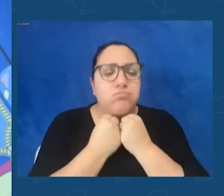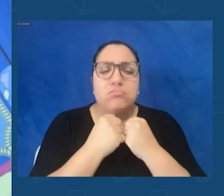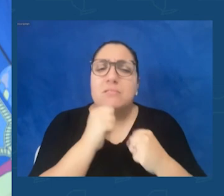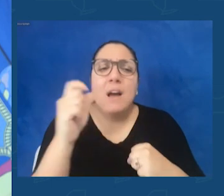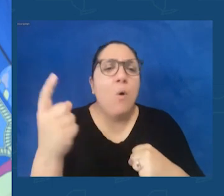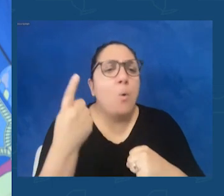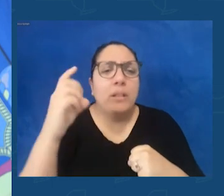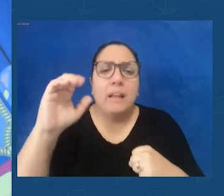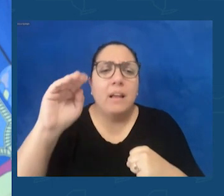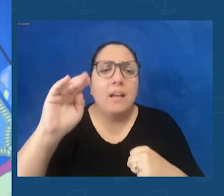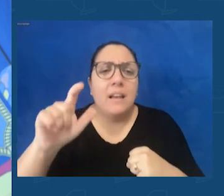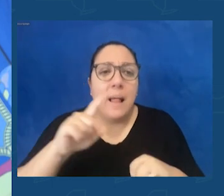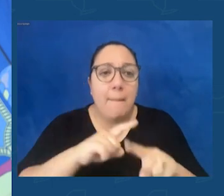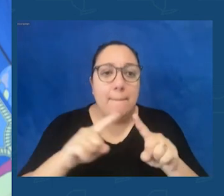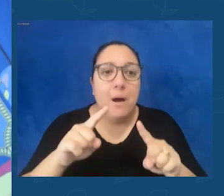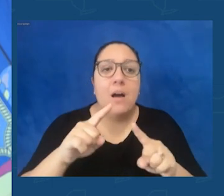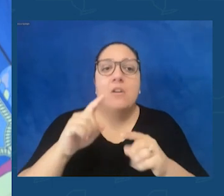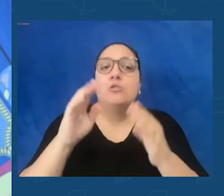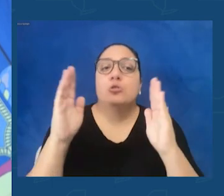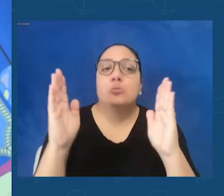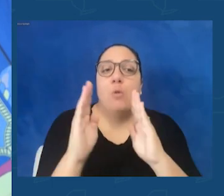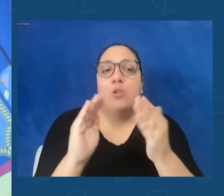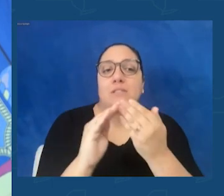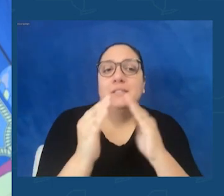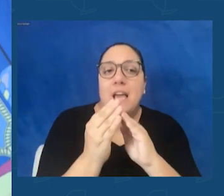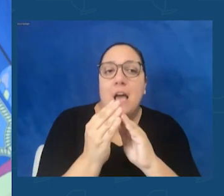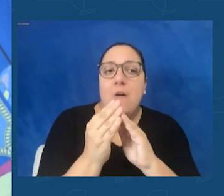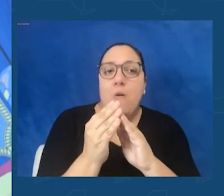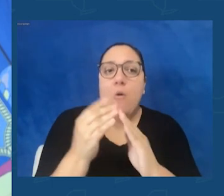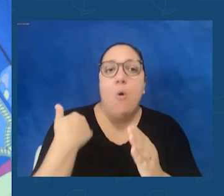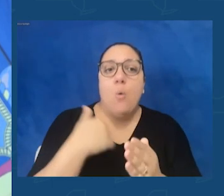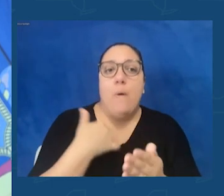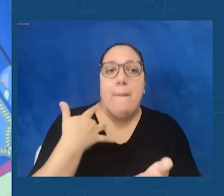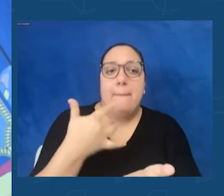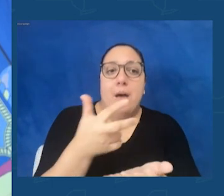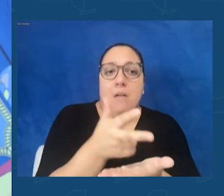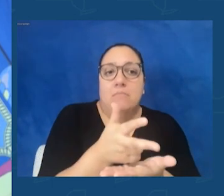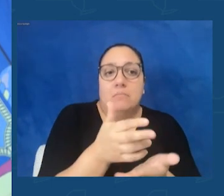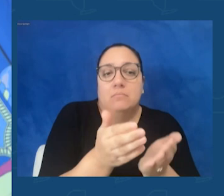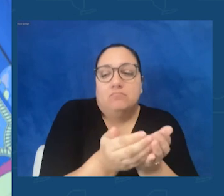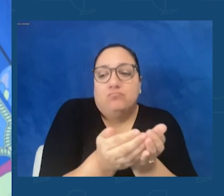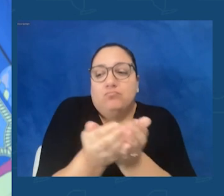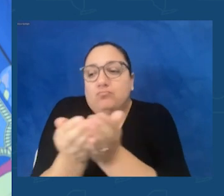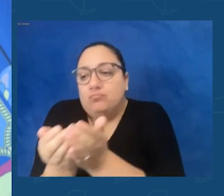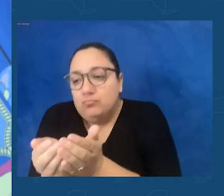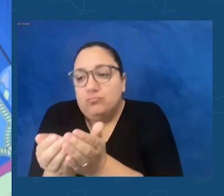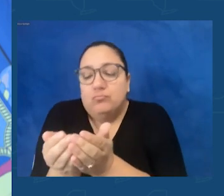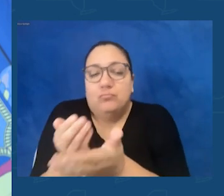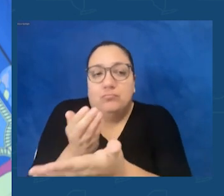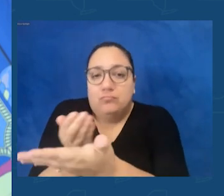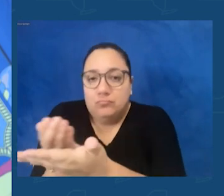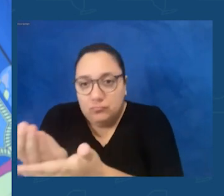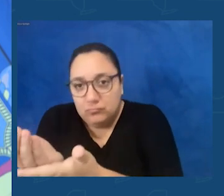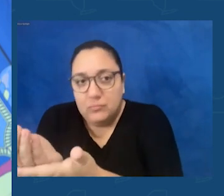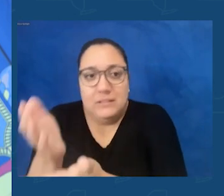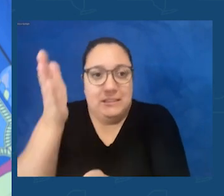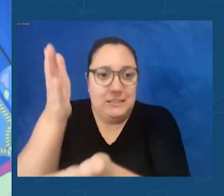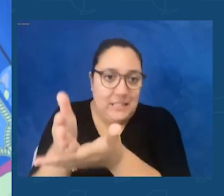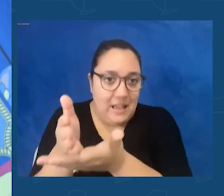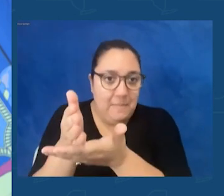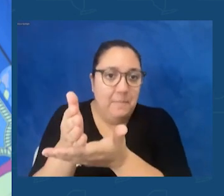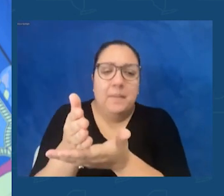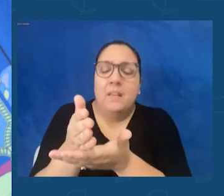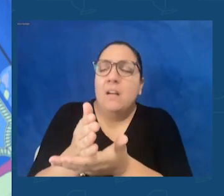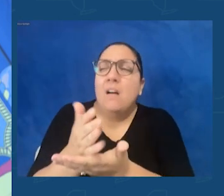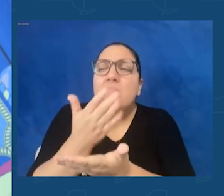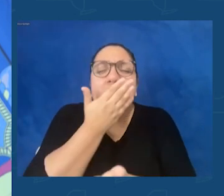where we stop. And we have stopped in the most charming places that are off the beaten trail, and the people are so dedicated, they so believe